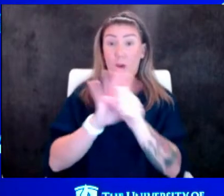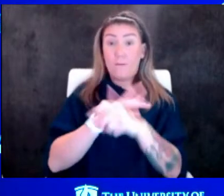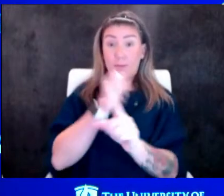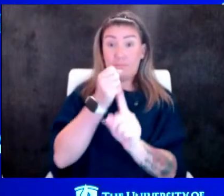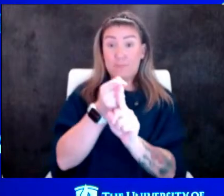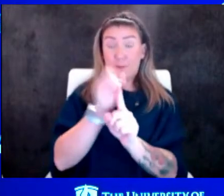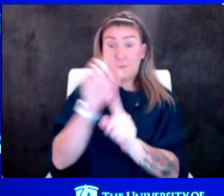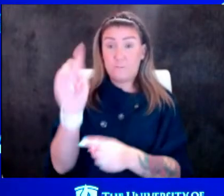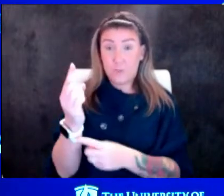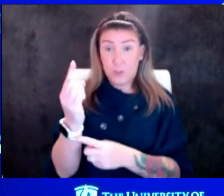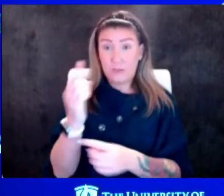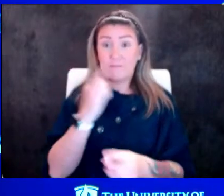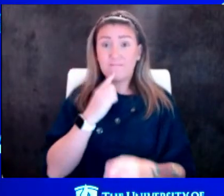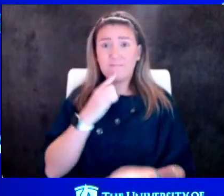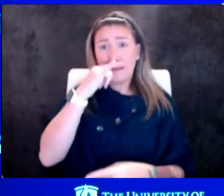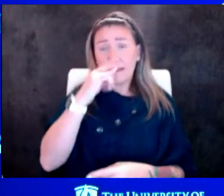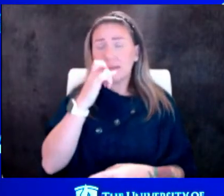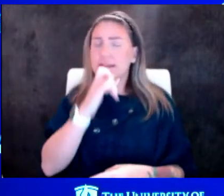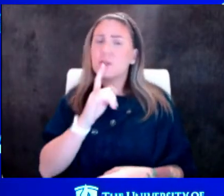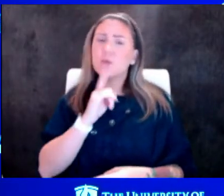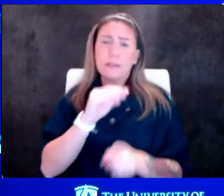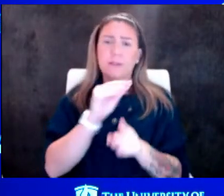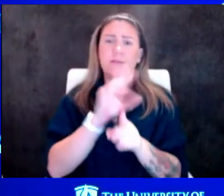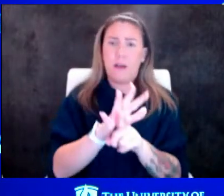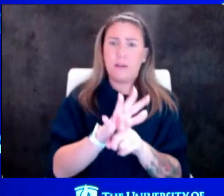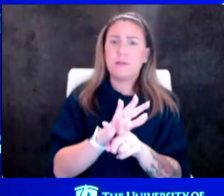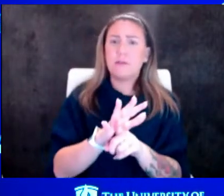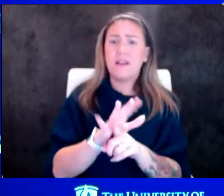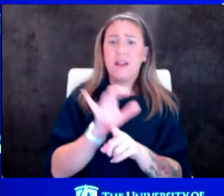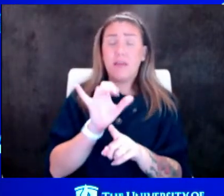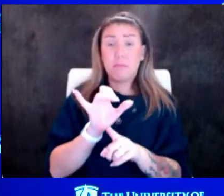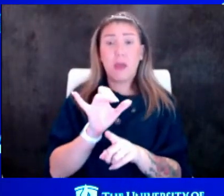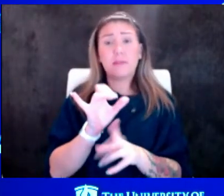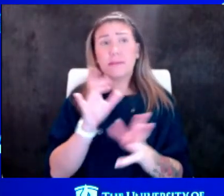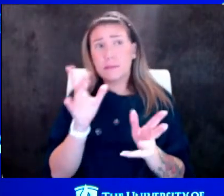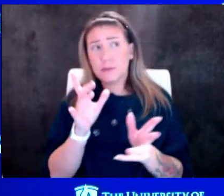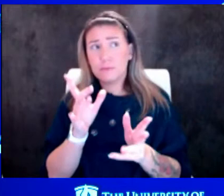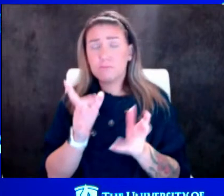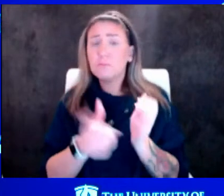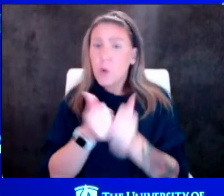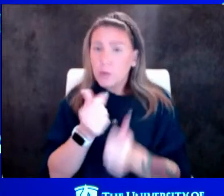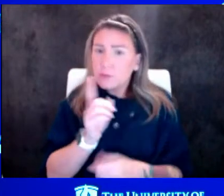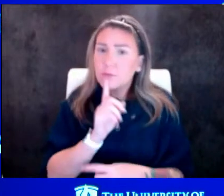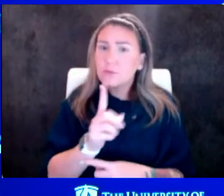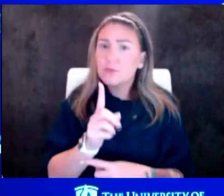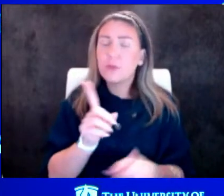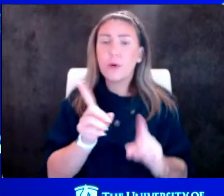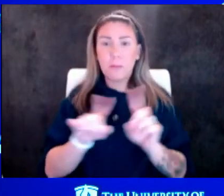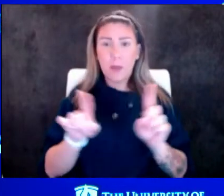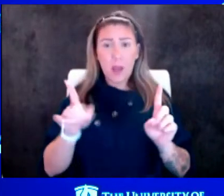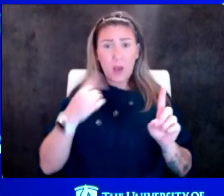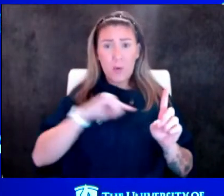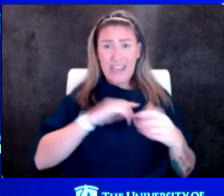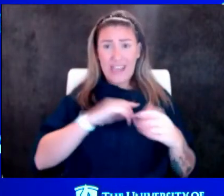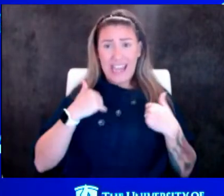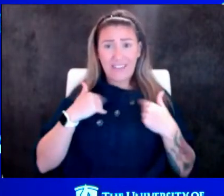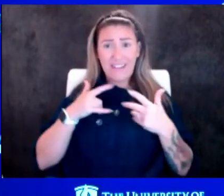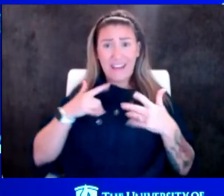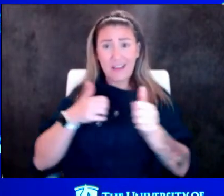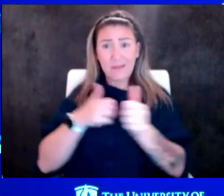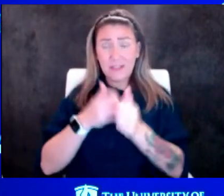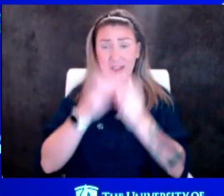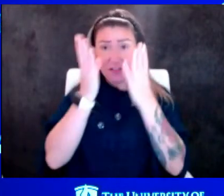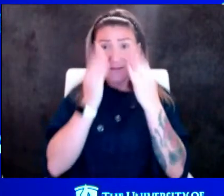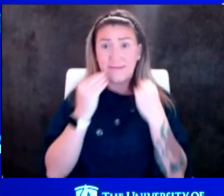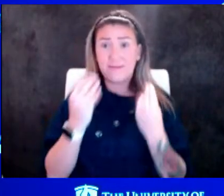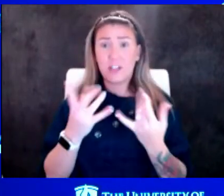that kids were not really affected. You know, that holds true for the majority. But we do have updated information now,